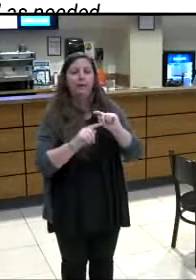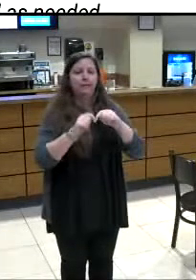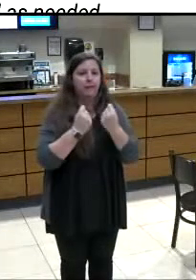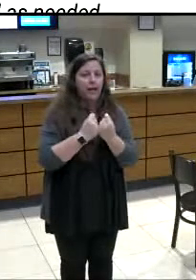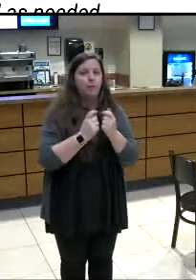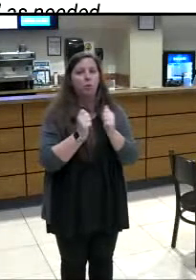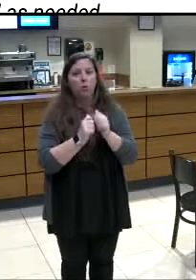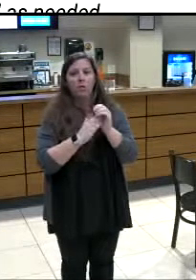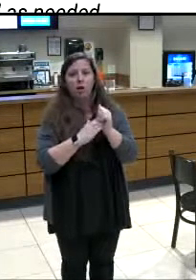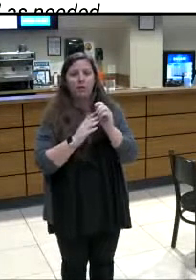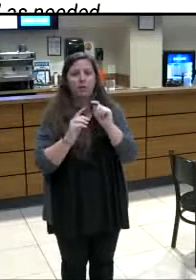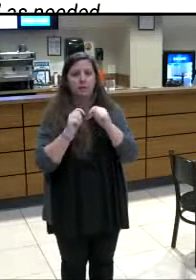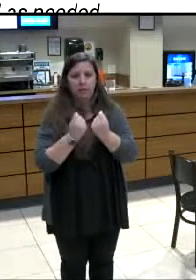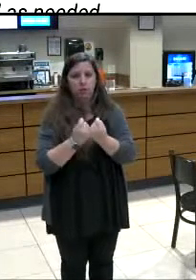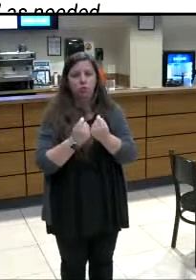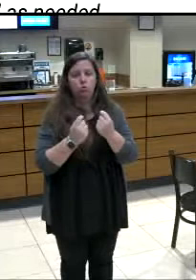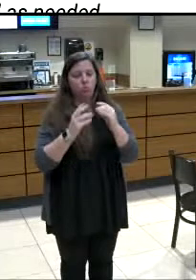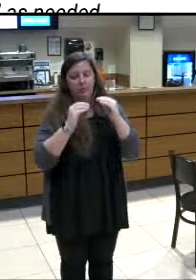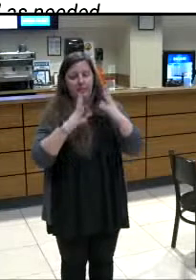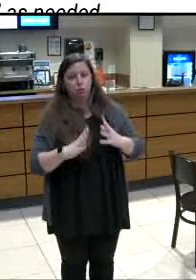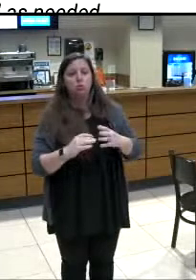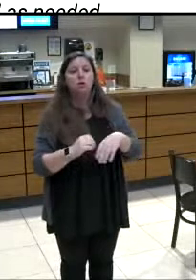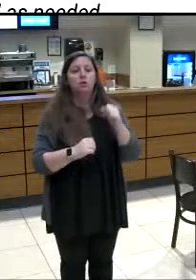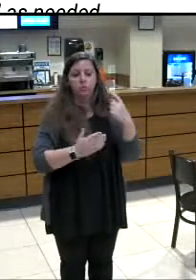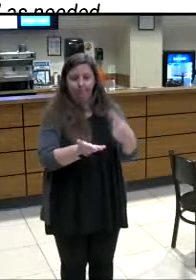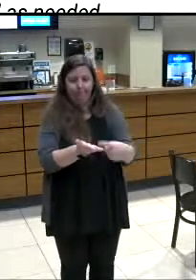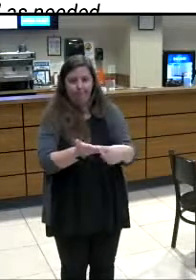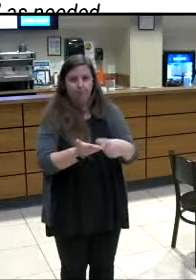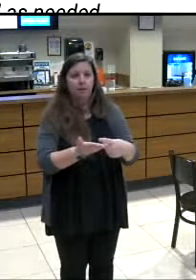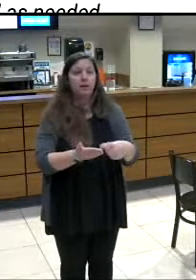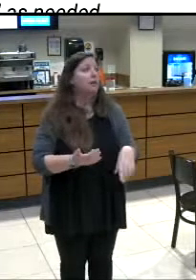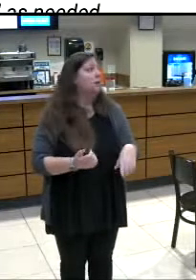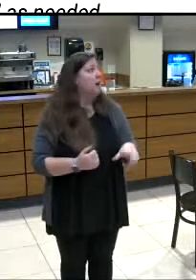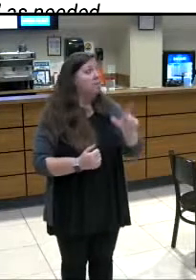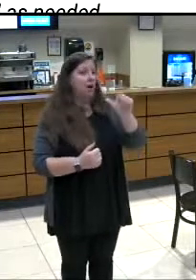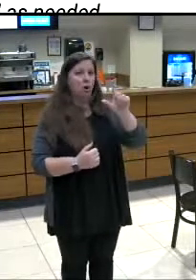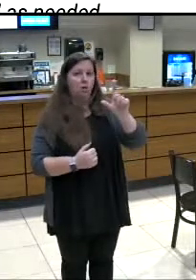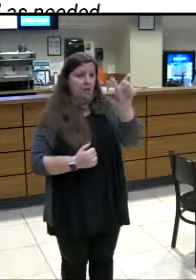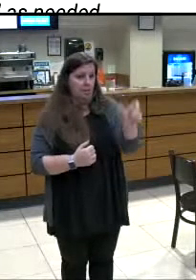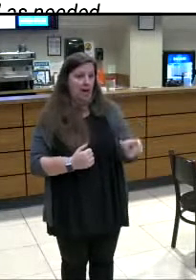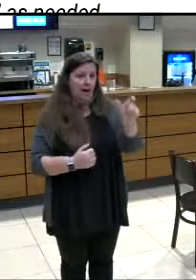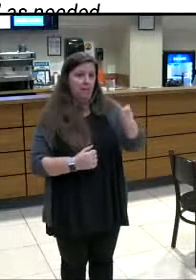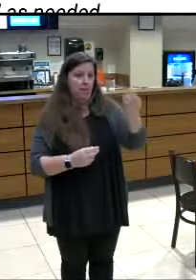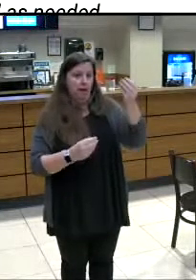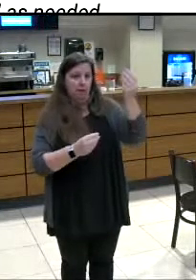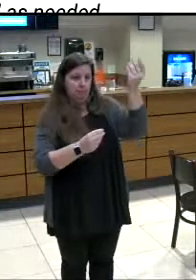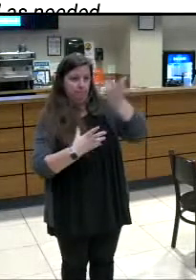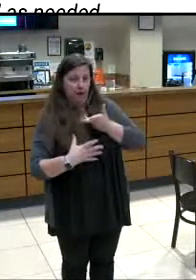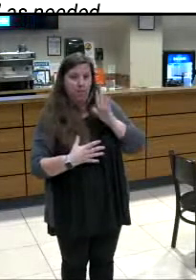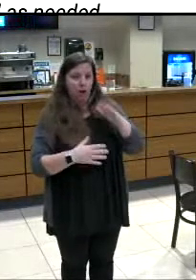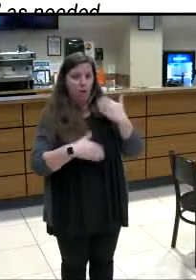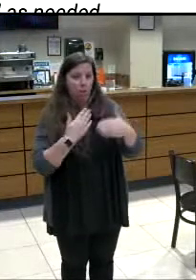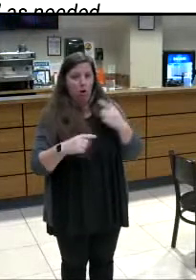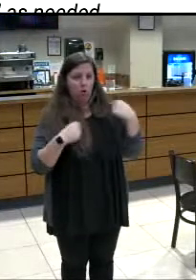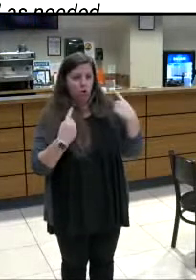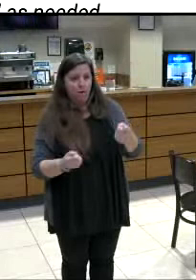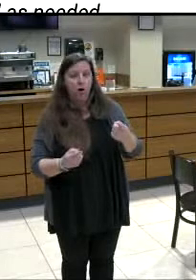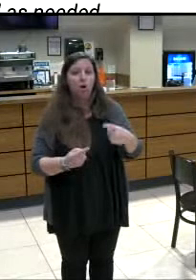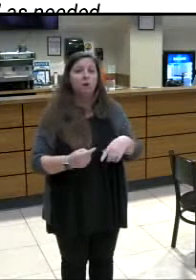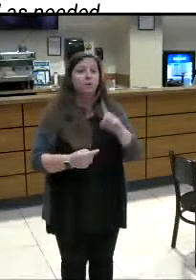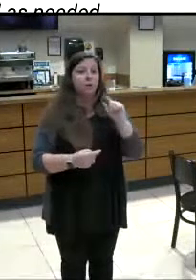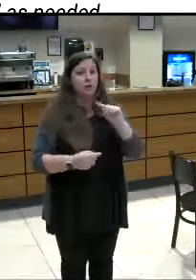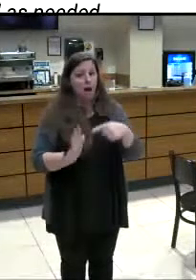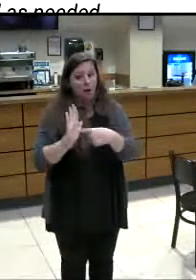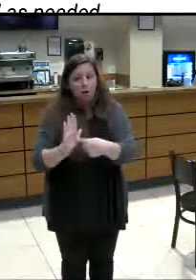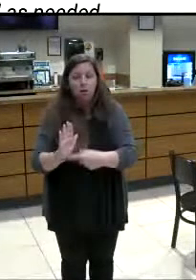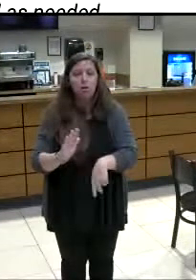the right side, they update us on their progress so far. So here's your data, here's your challenges. What are you doing to move this